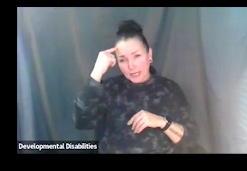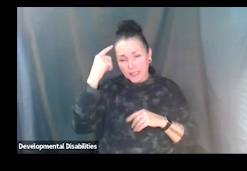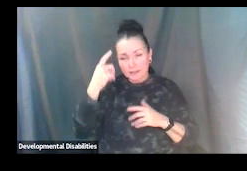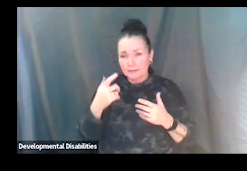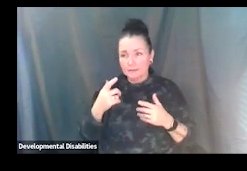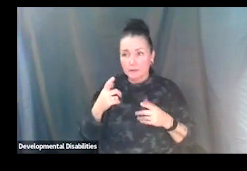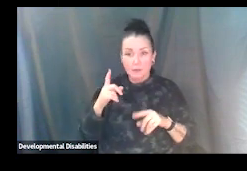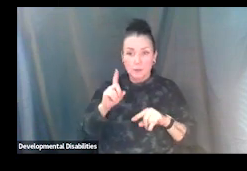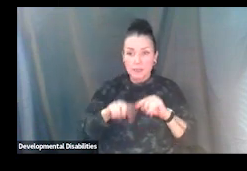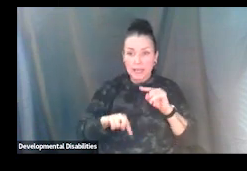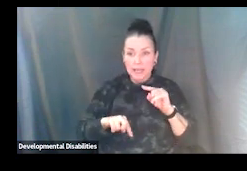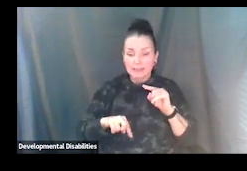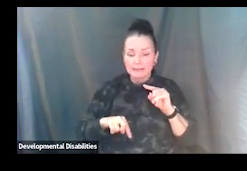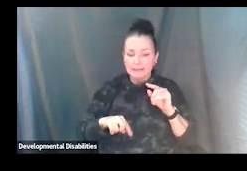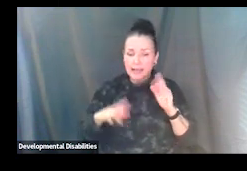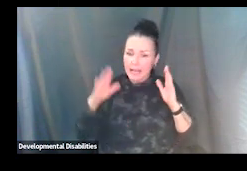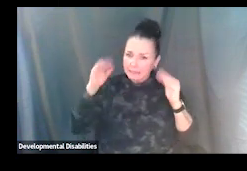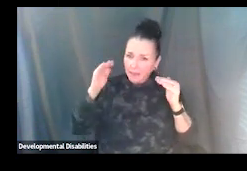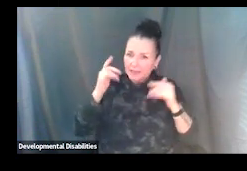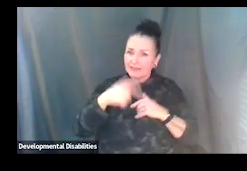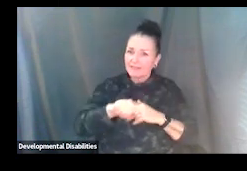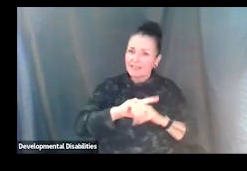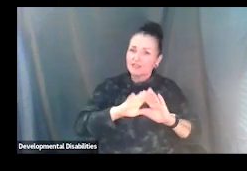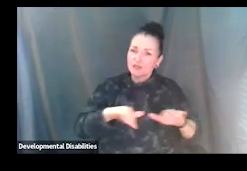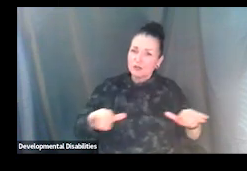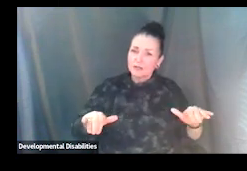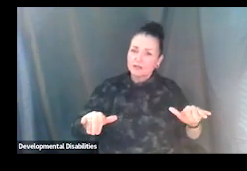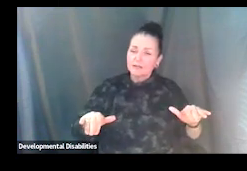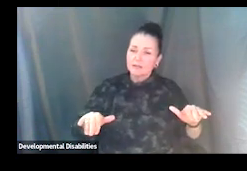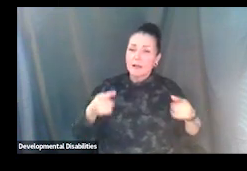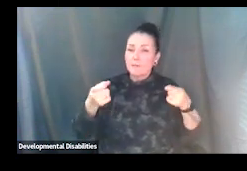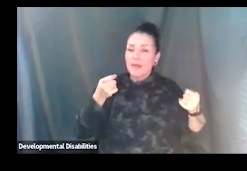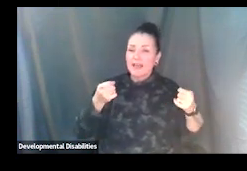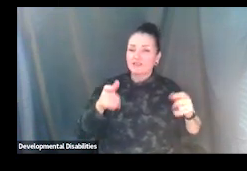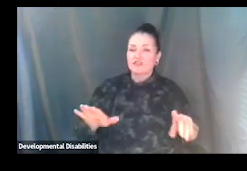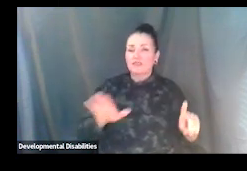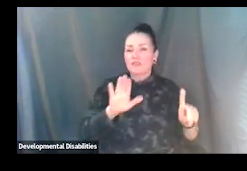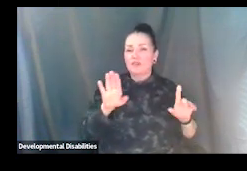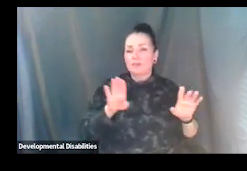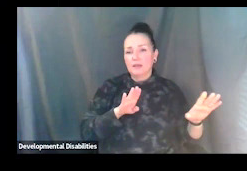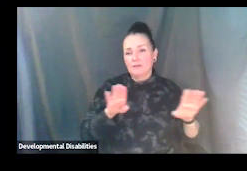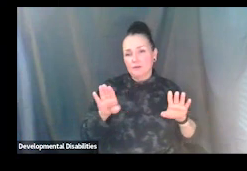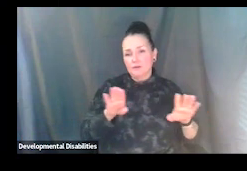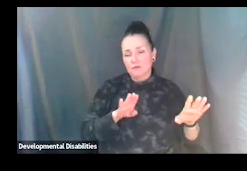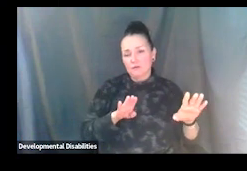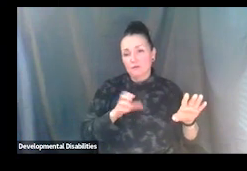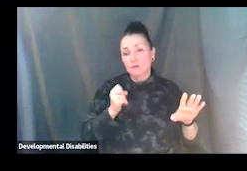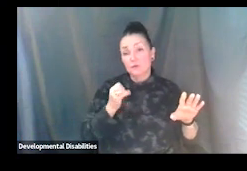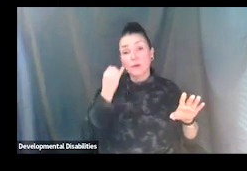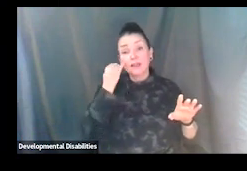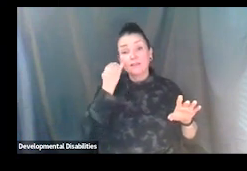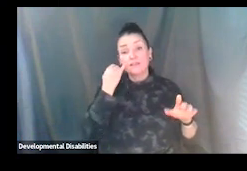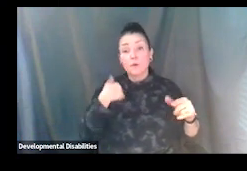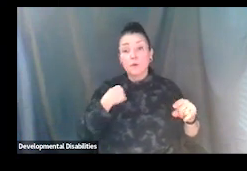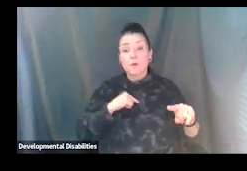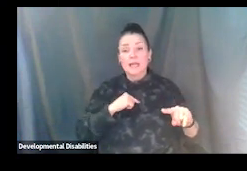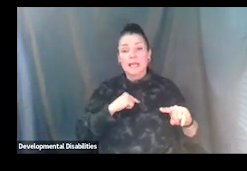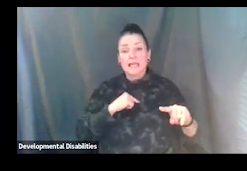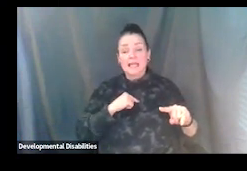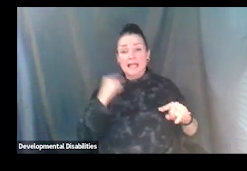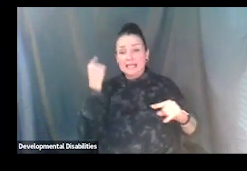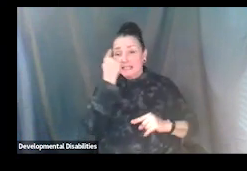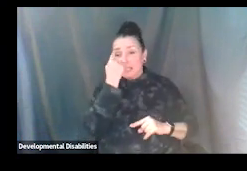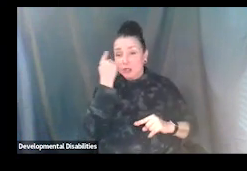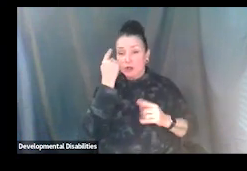beginning when you indicated that before managing or introducing medication for aggression,